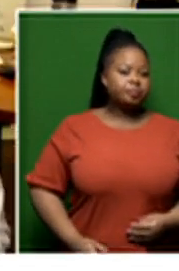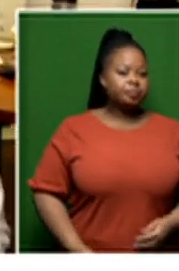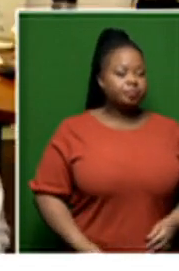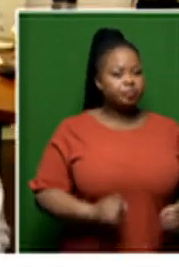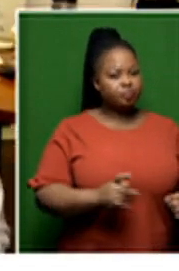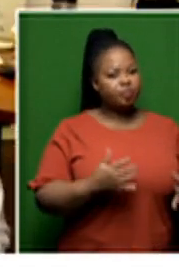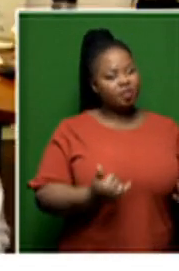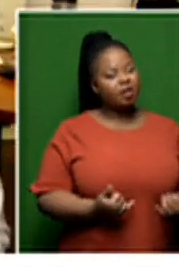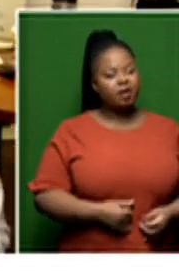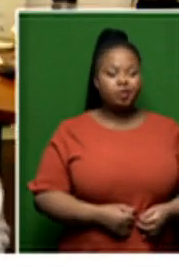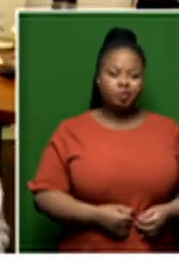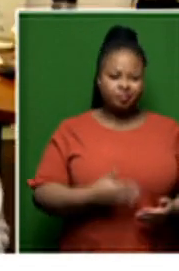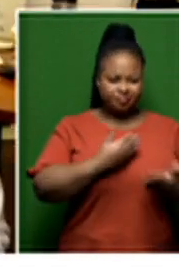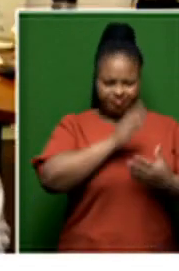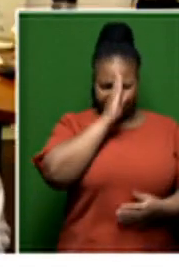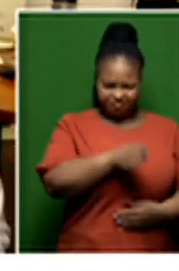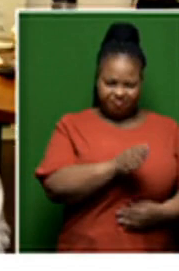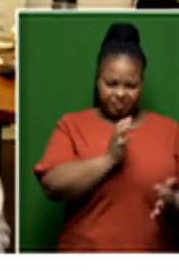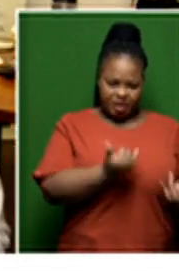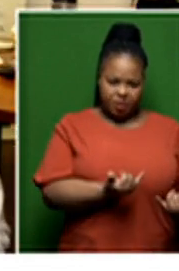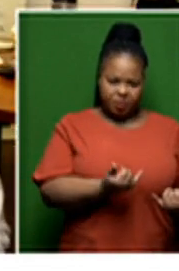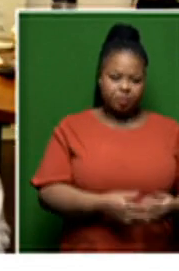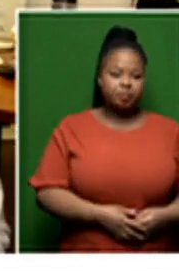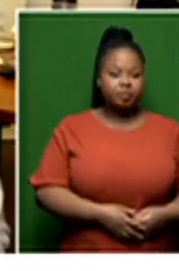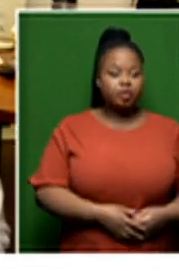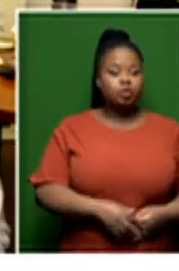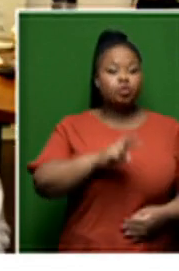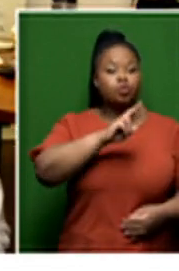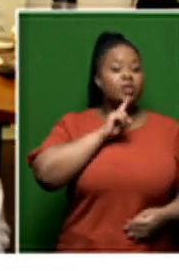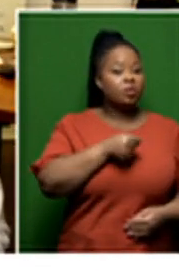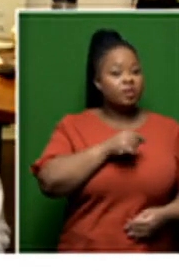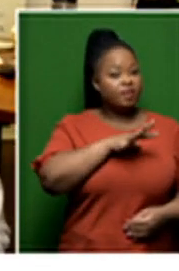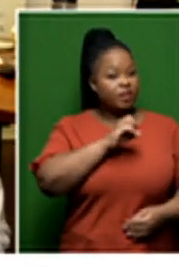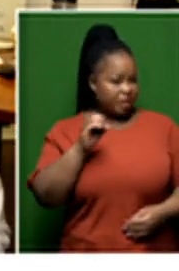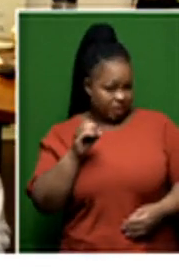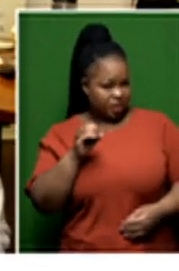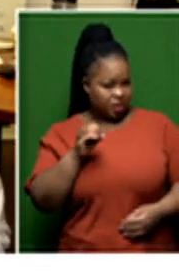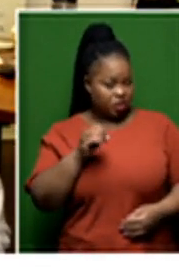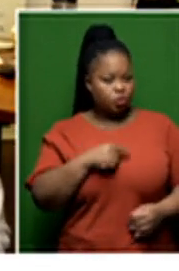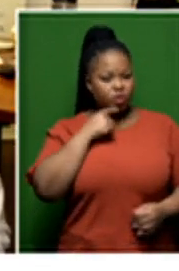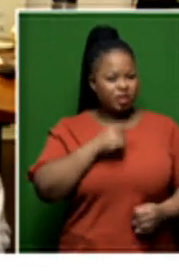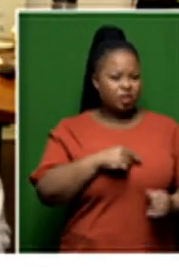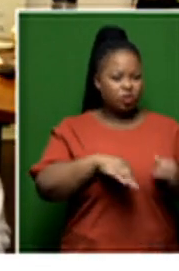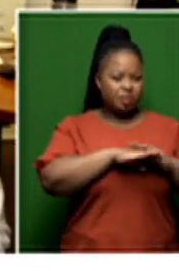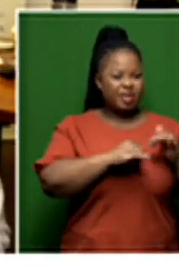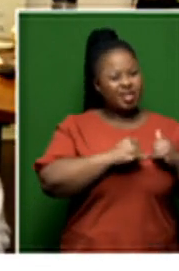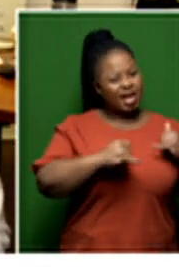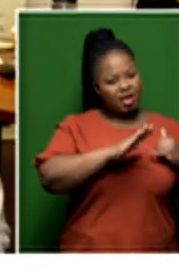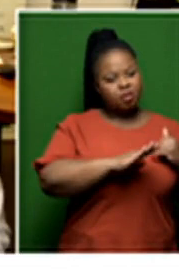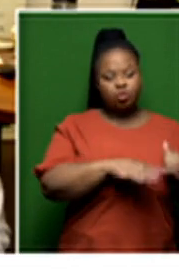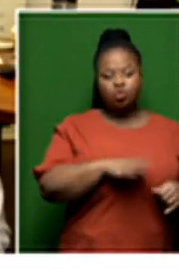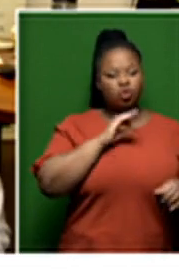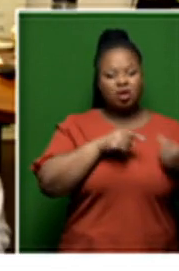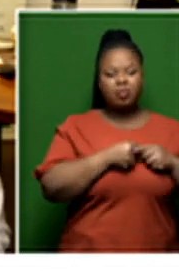to this unambiguously if we can. So 2,500 was your baseline. Let's not talk to